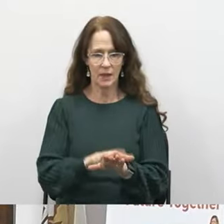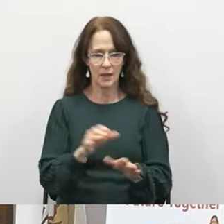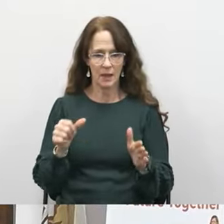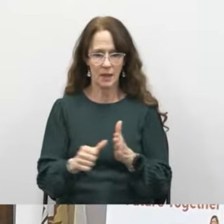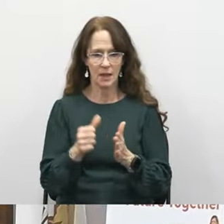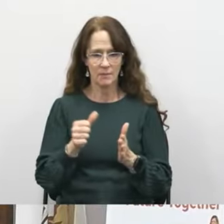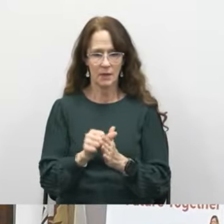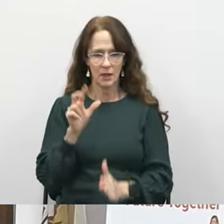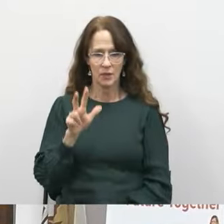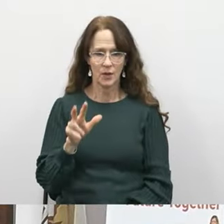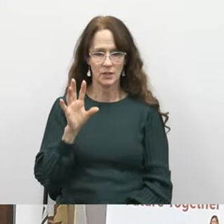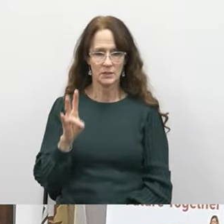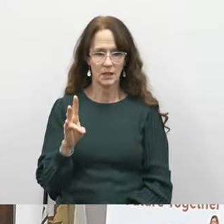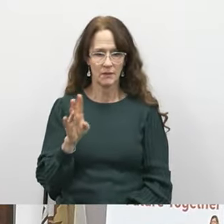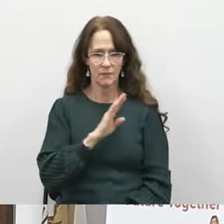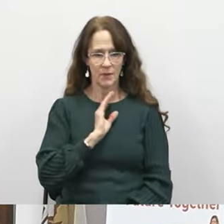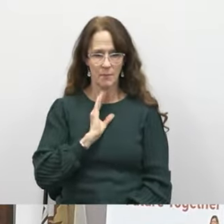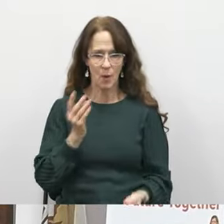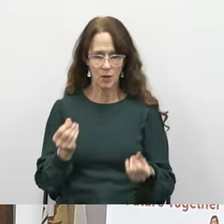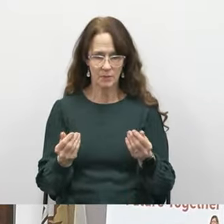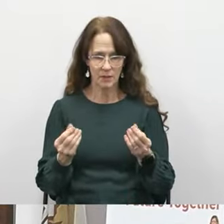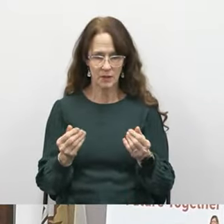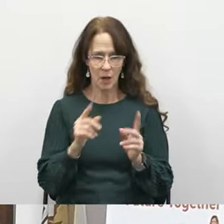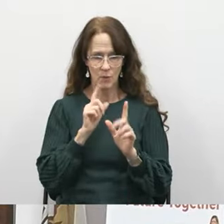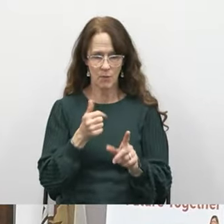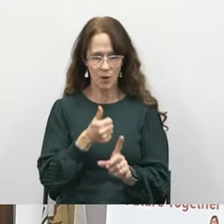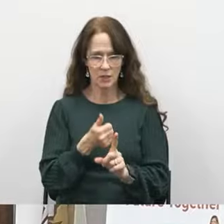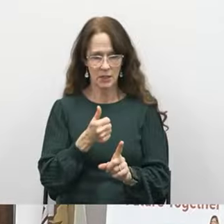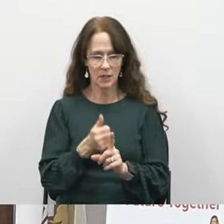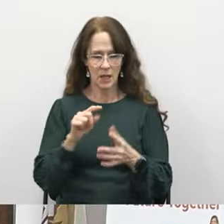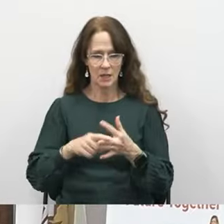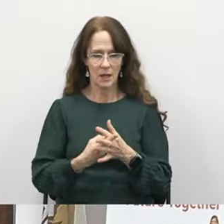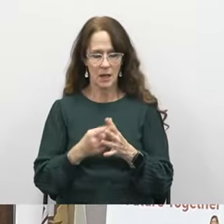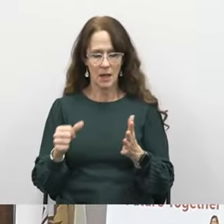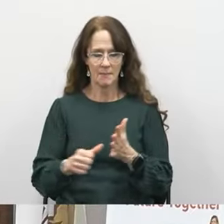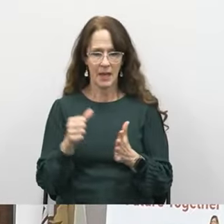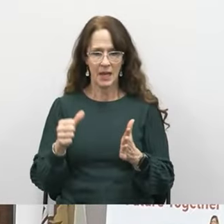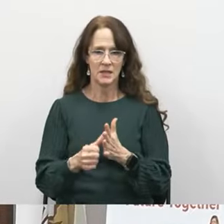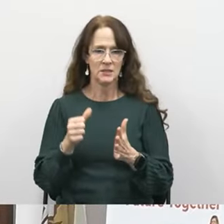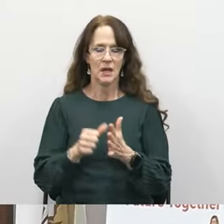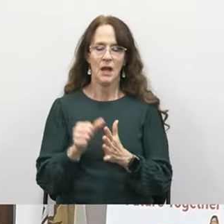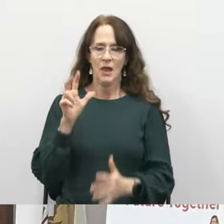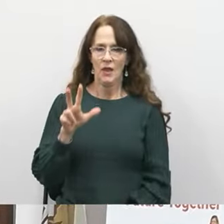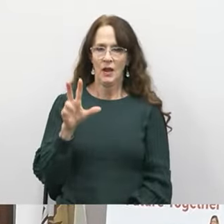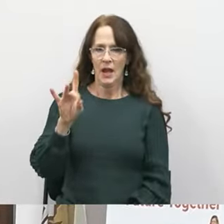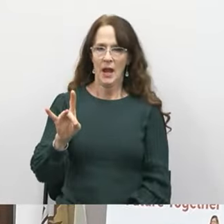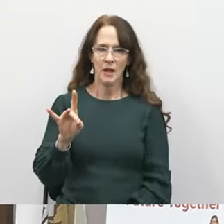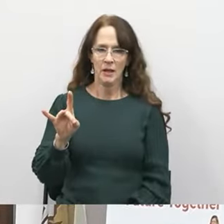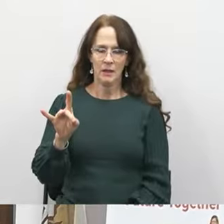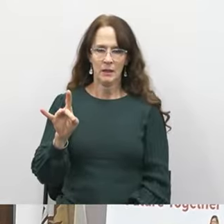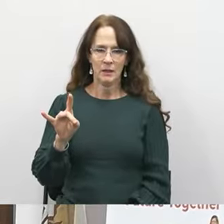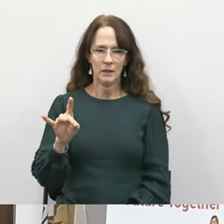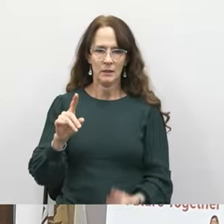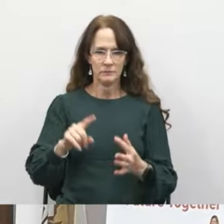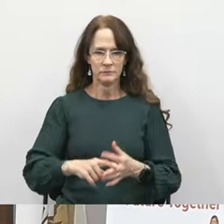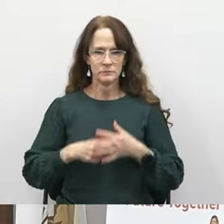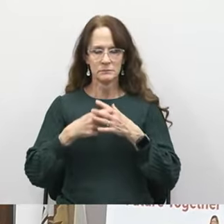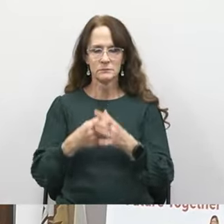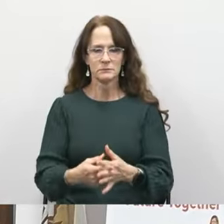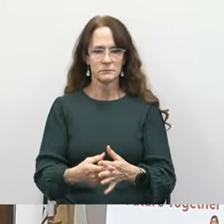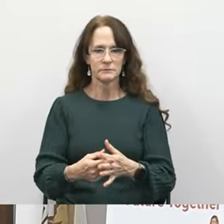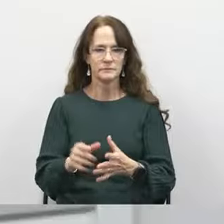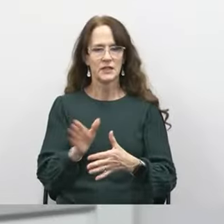37 of the board materials, and the report itself actually begins on page 38. So to get us started, we're going